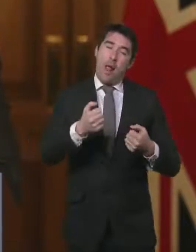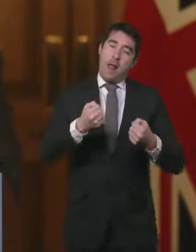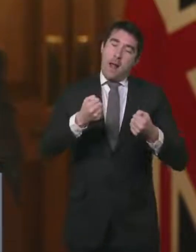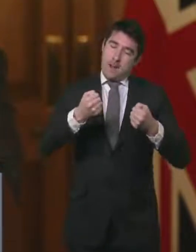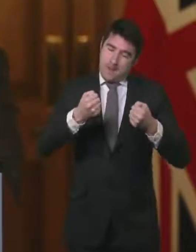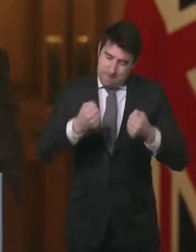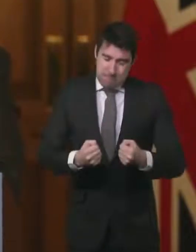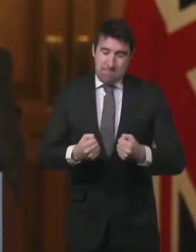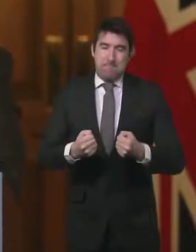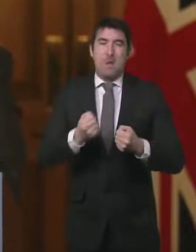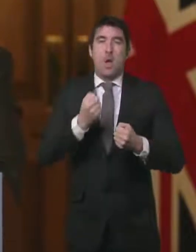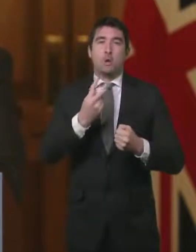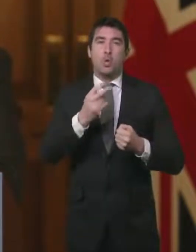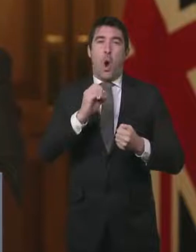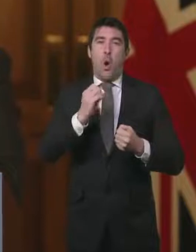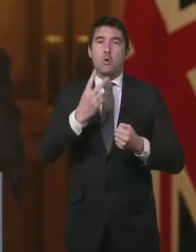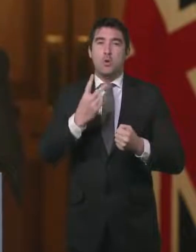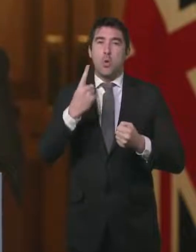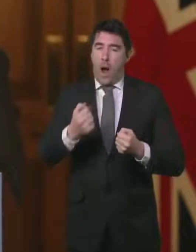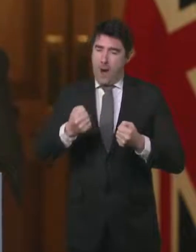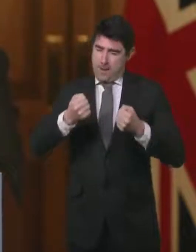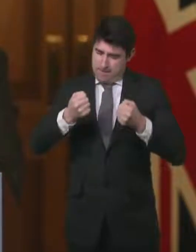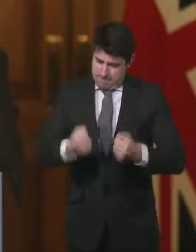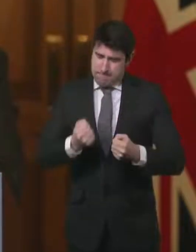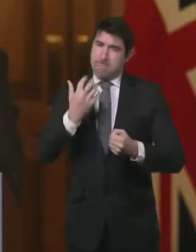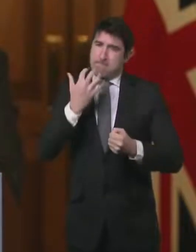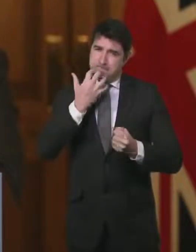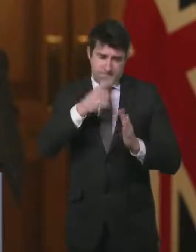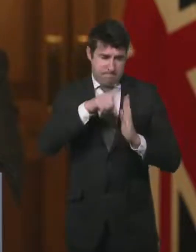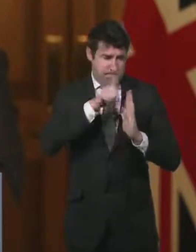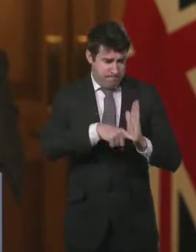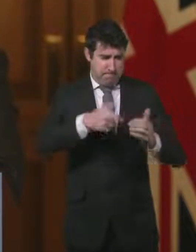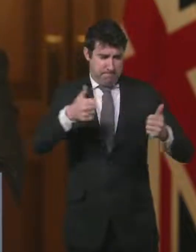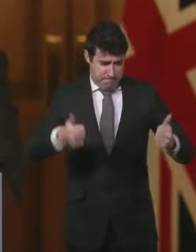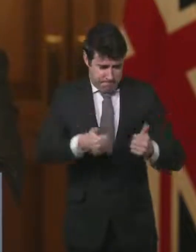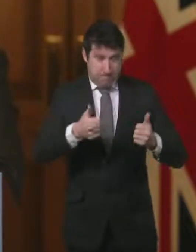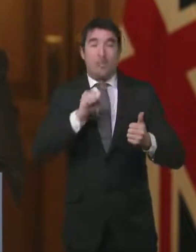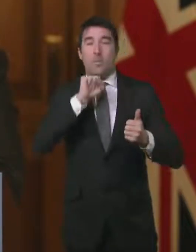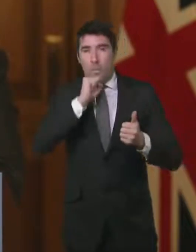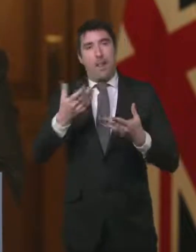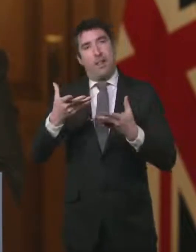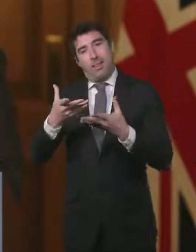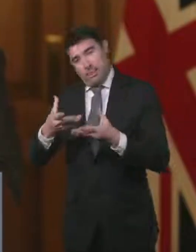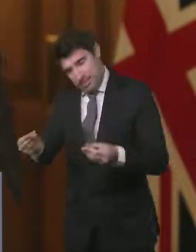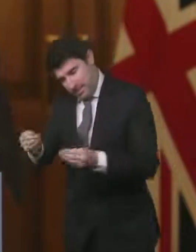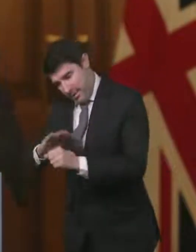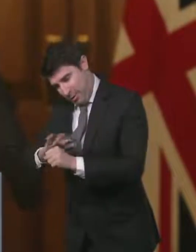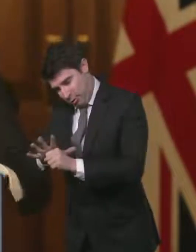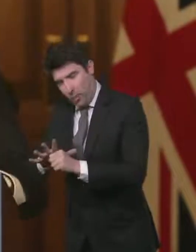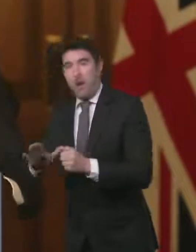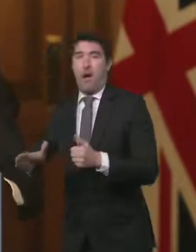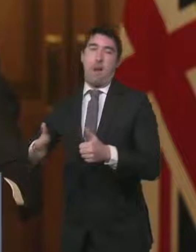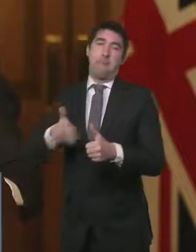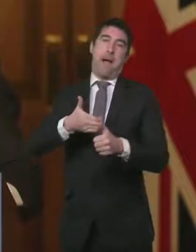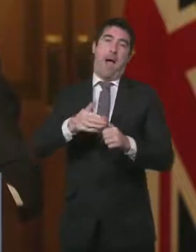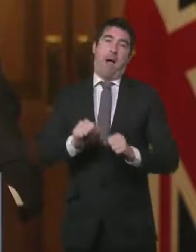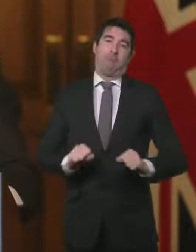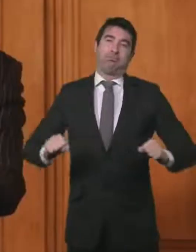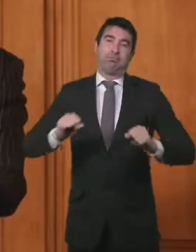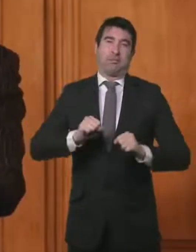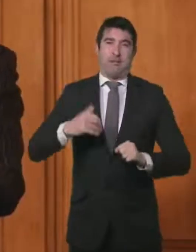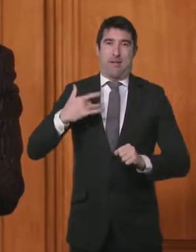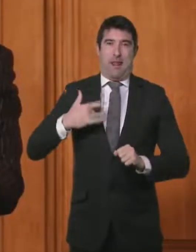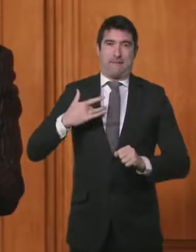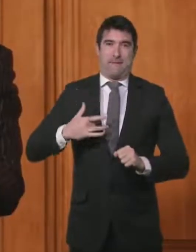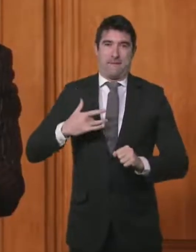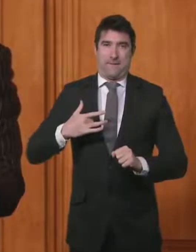going to hand over to Jonathan Van Tam to go Hey! through Mr. Analogy. Welcome Thank back. you,